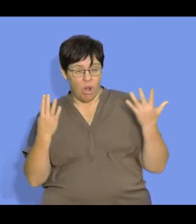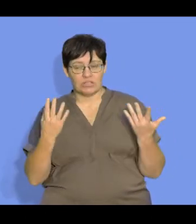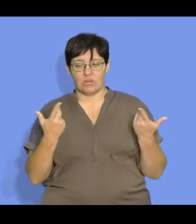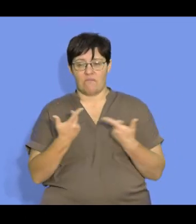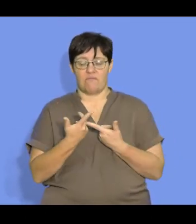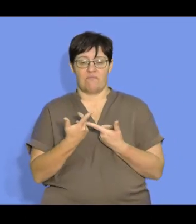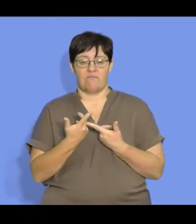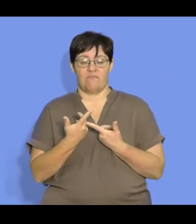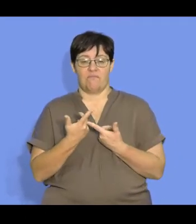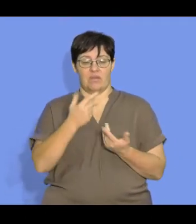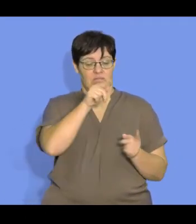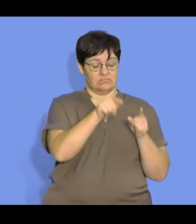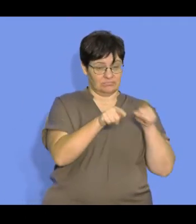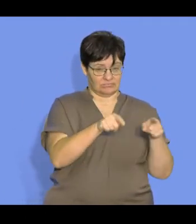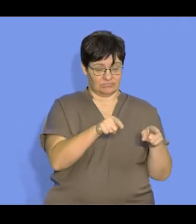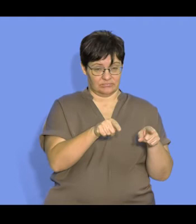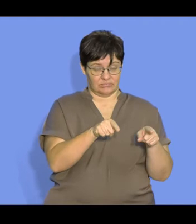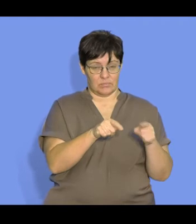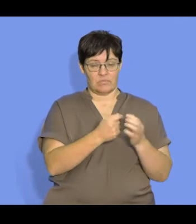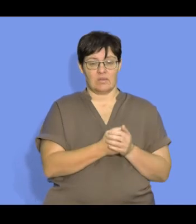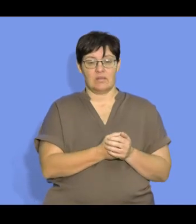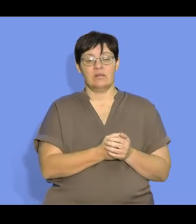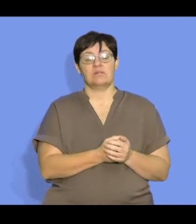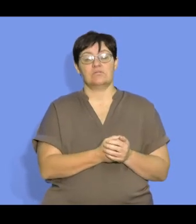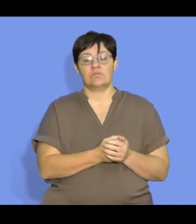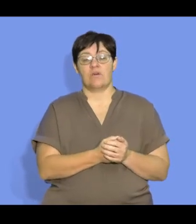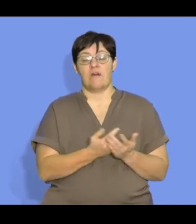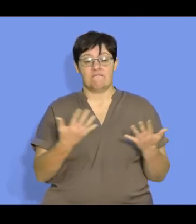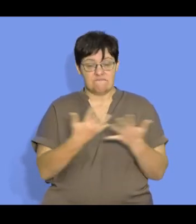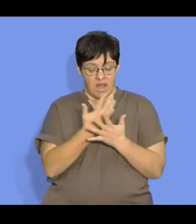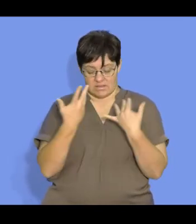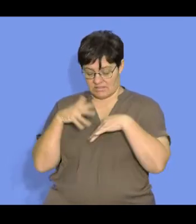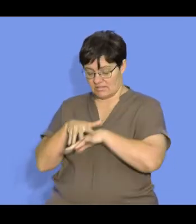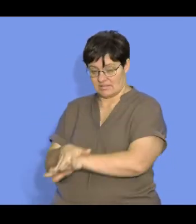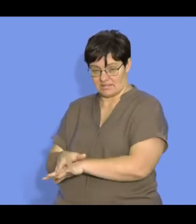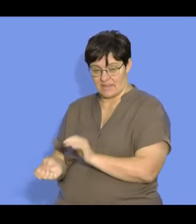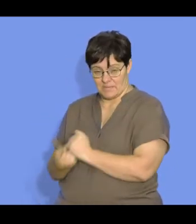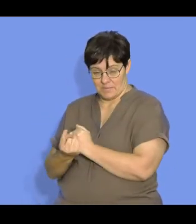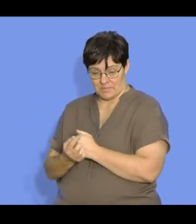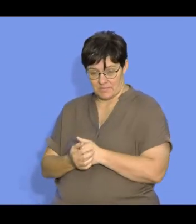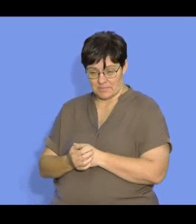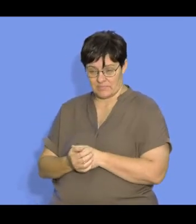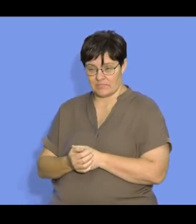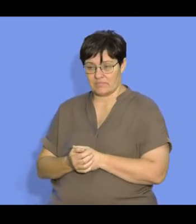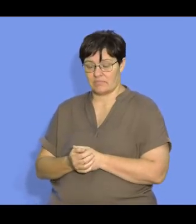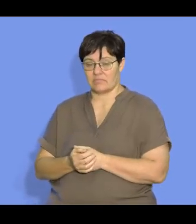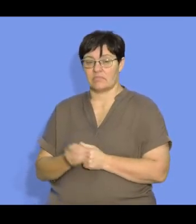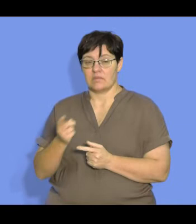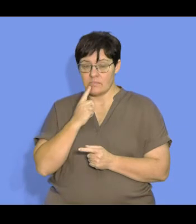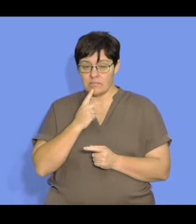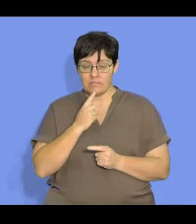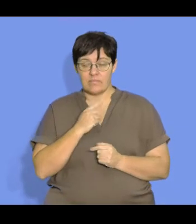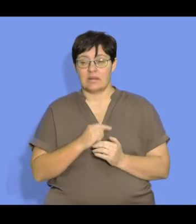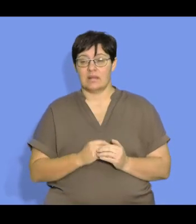of reactants, so we know that it is a fast reaction. We know that it is